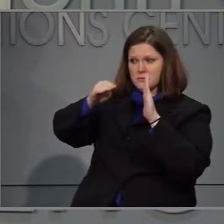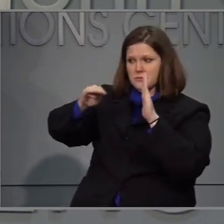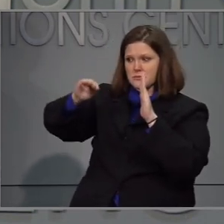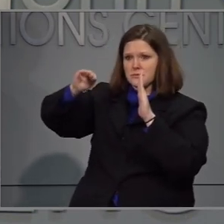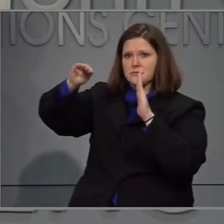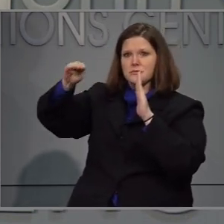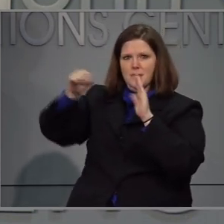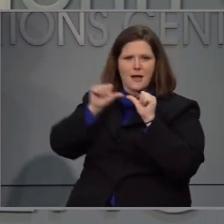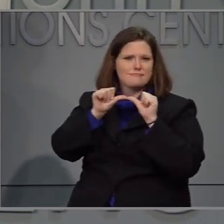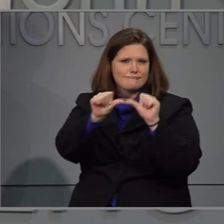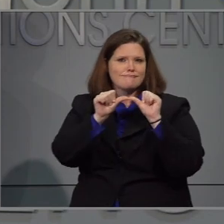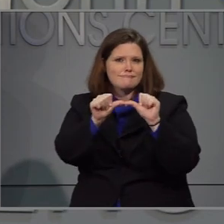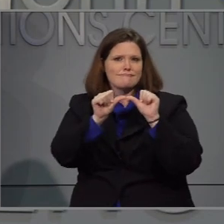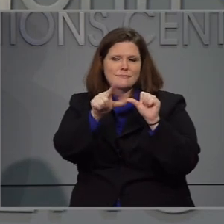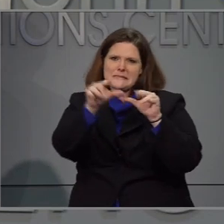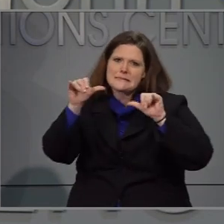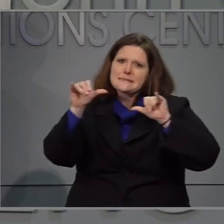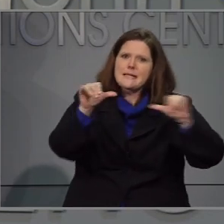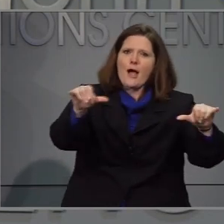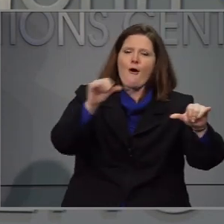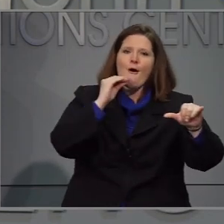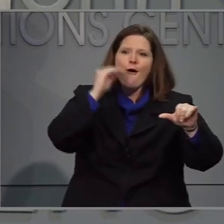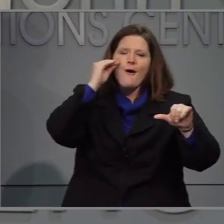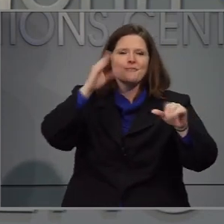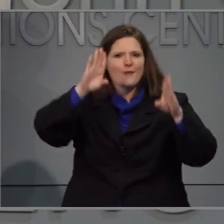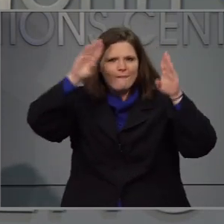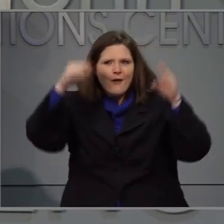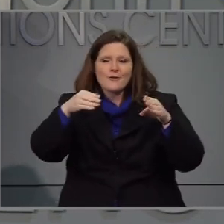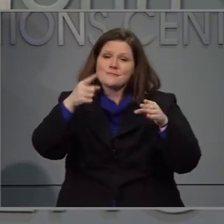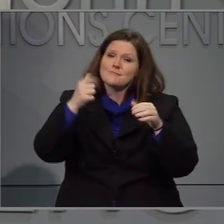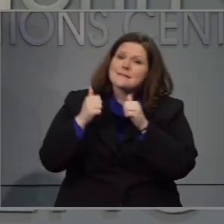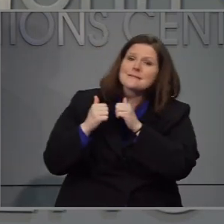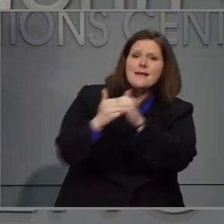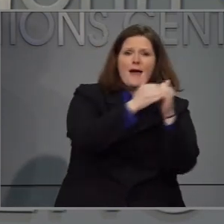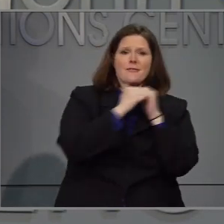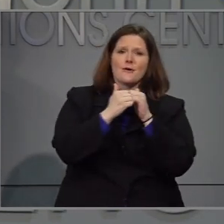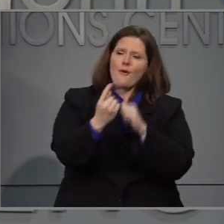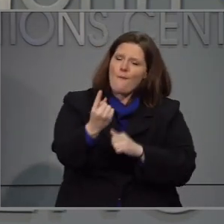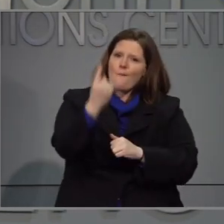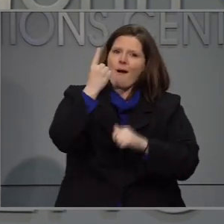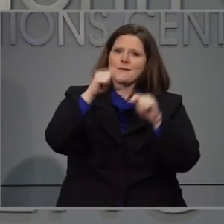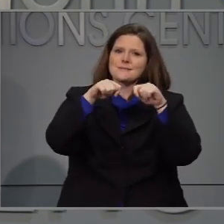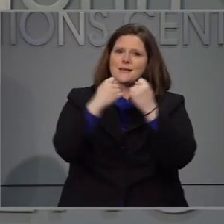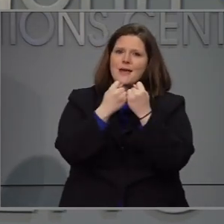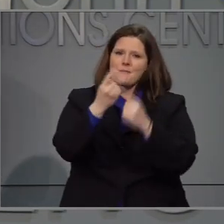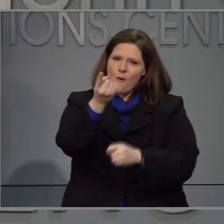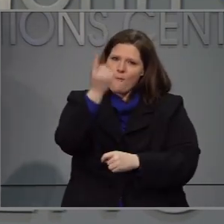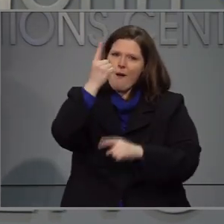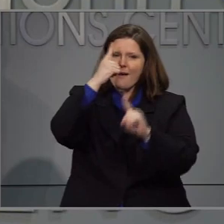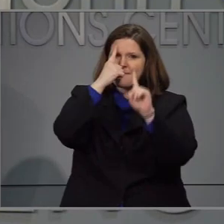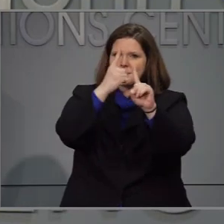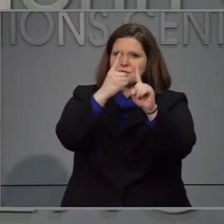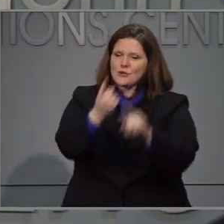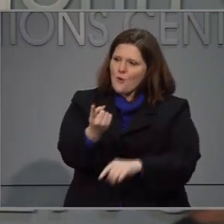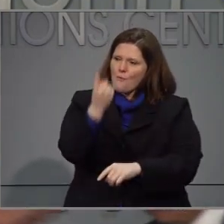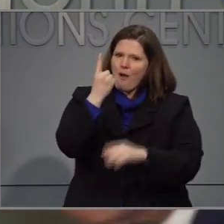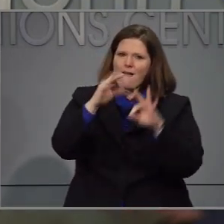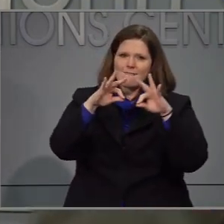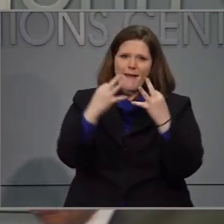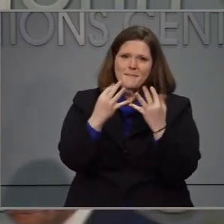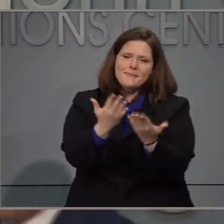focus on that, and we'll get through this together as one team, one mission, and one family. Thank you very much, and thank you,